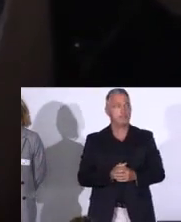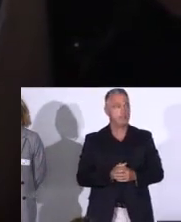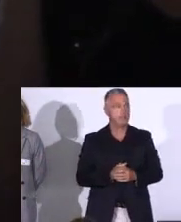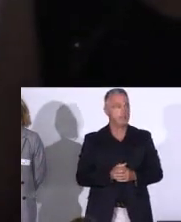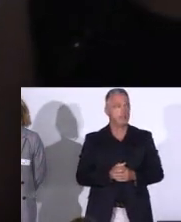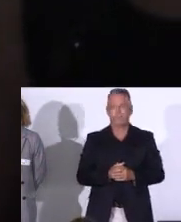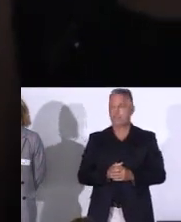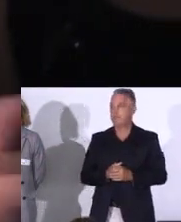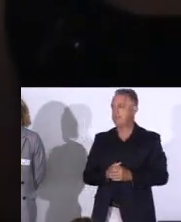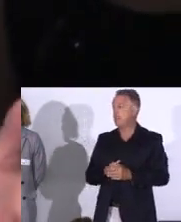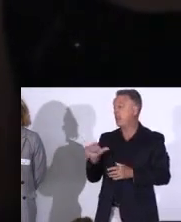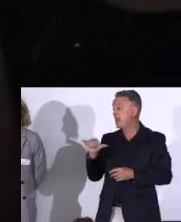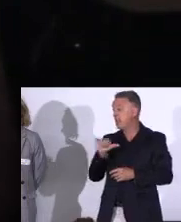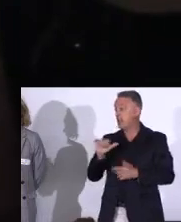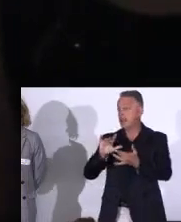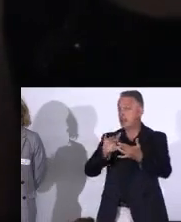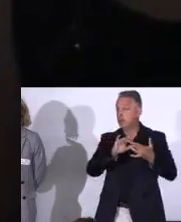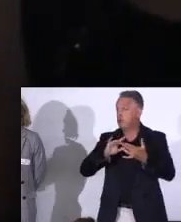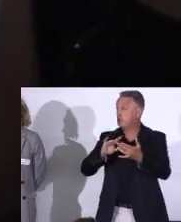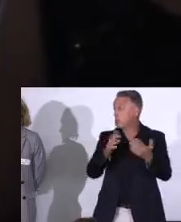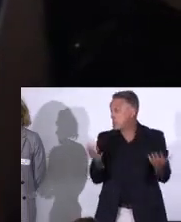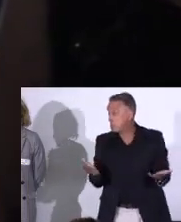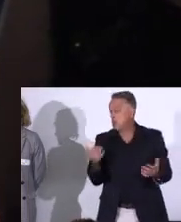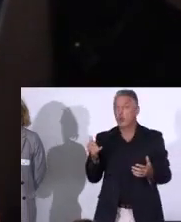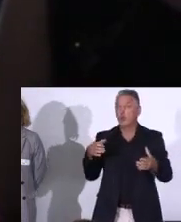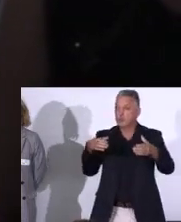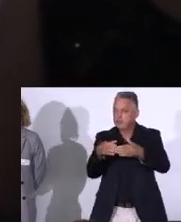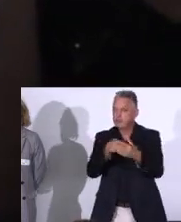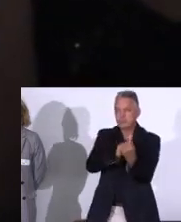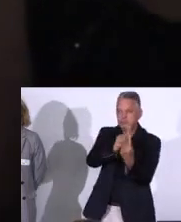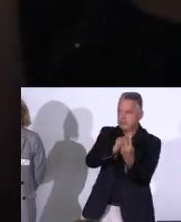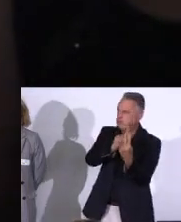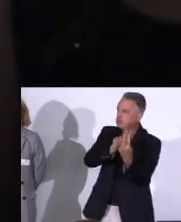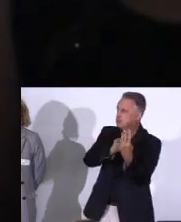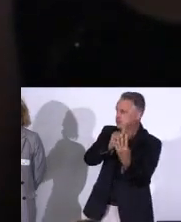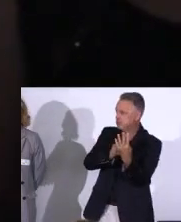through networking events like this, but perhaps through smaller, more informal meetings as well.